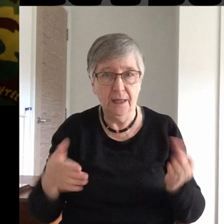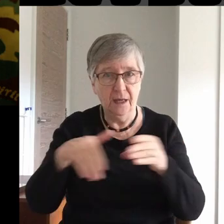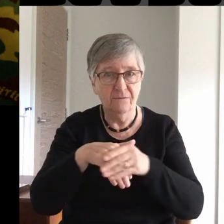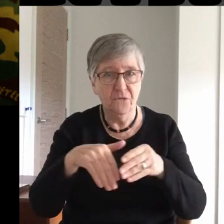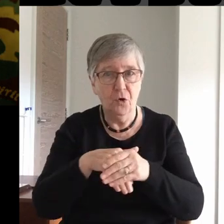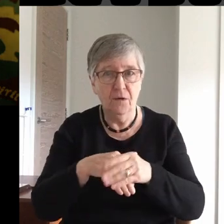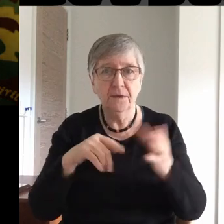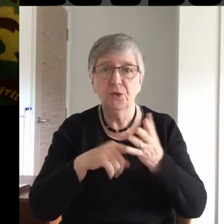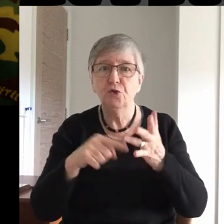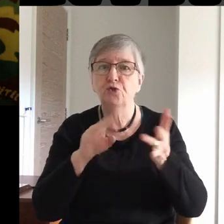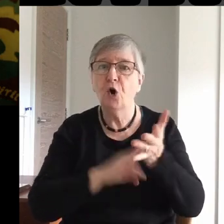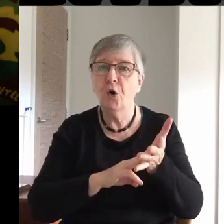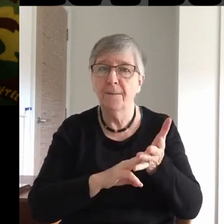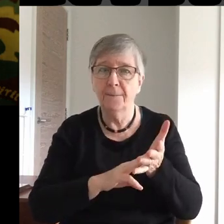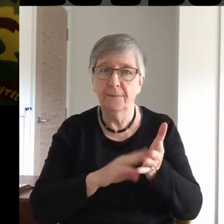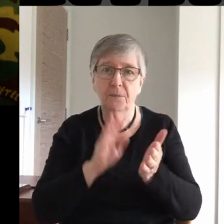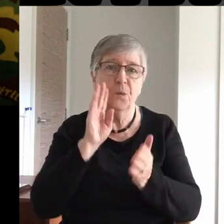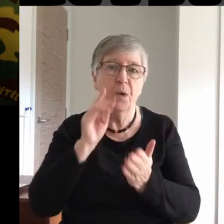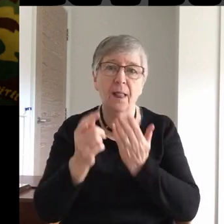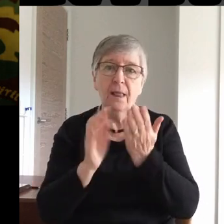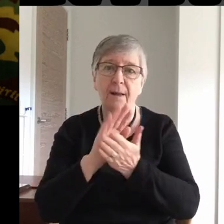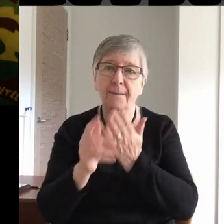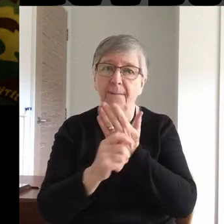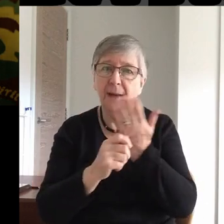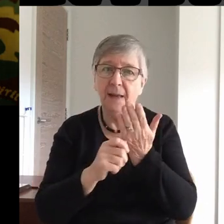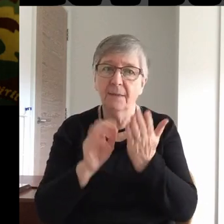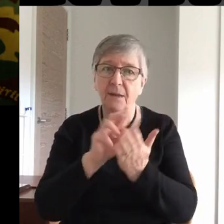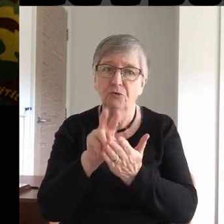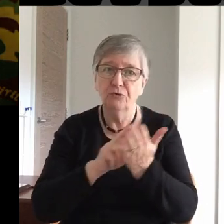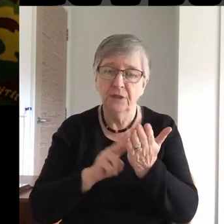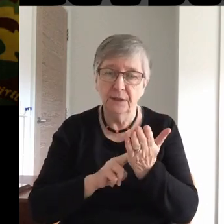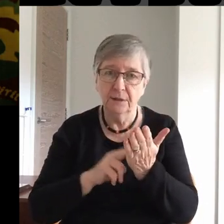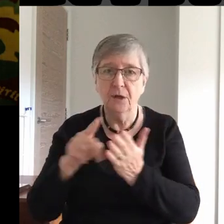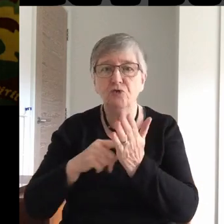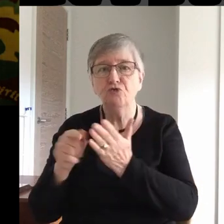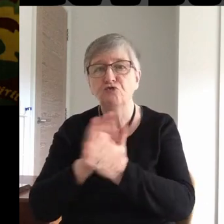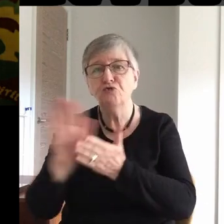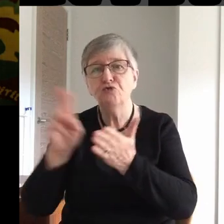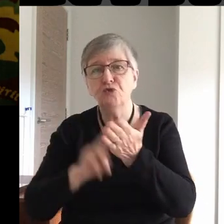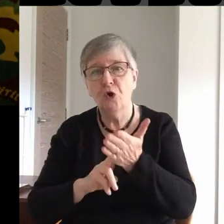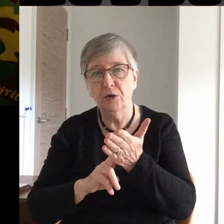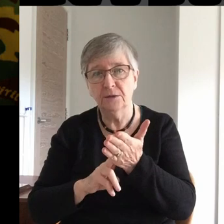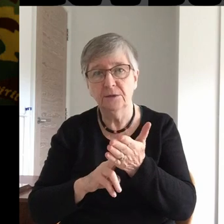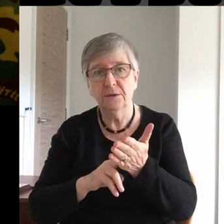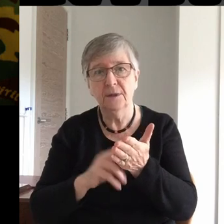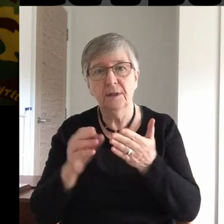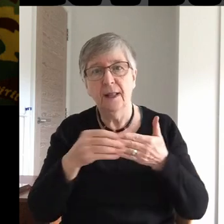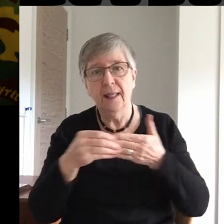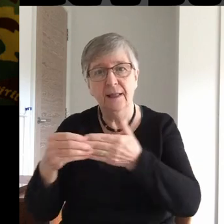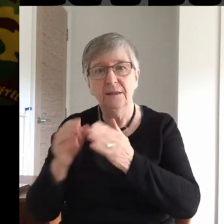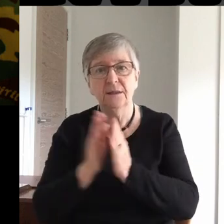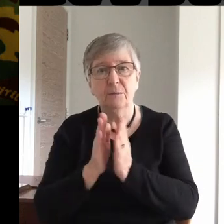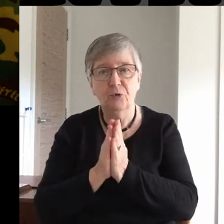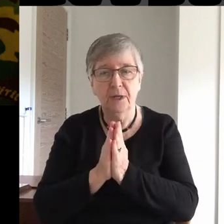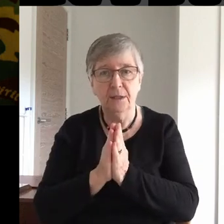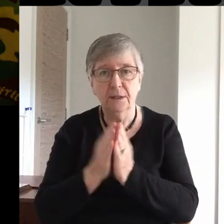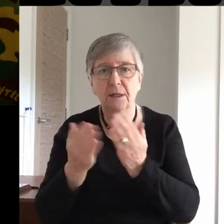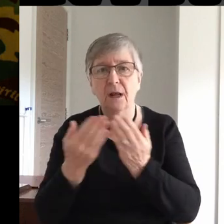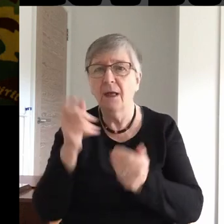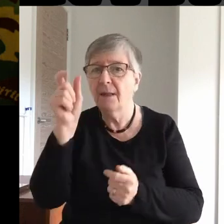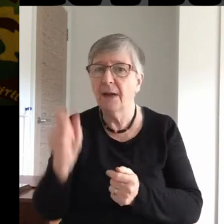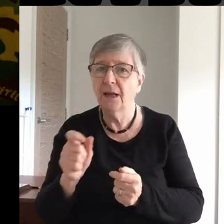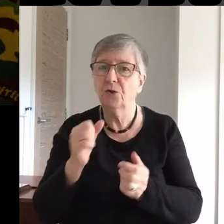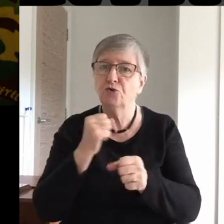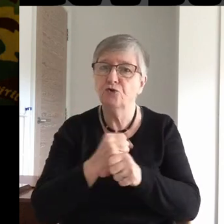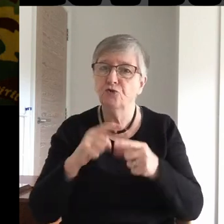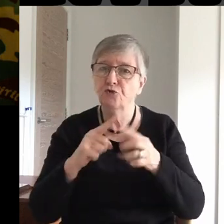will be Tom Gordon, who's doing the Bible readings, and John McCart, who will be leading us in our prayers for others. And George Sneddon, who is here on a